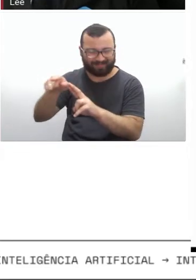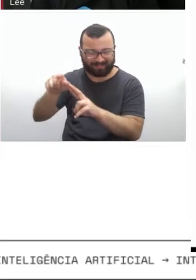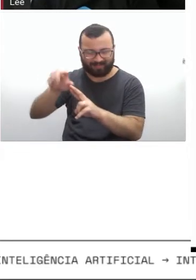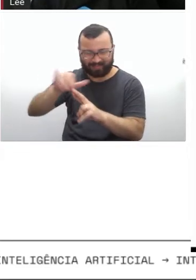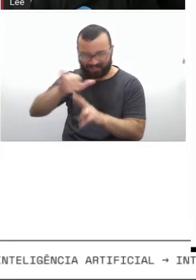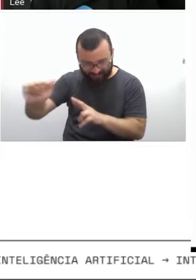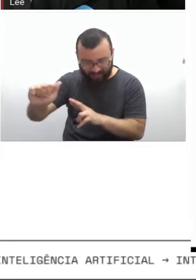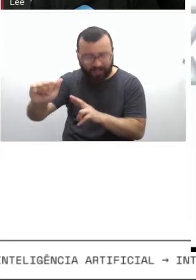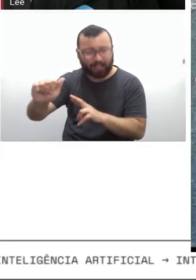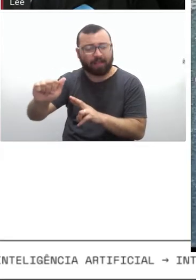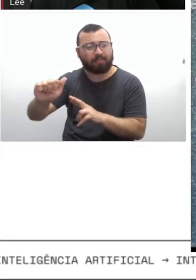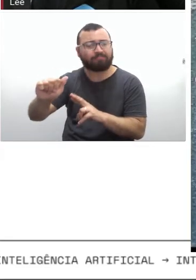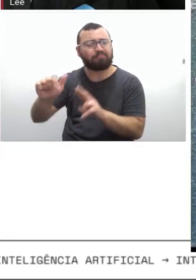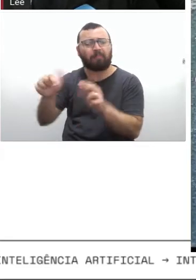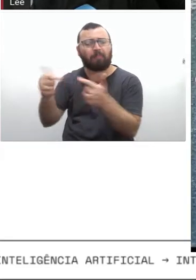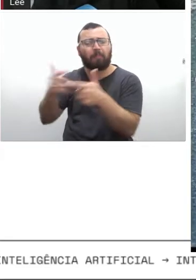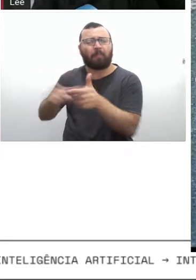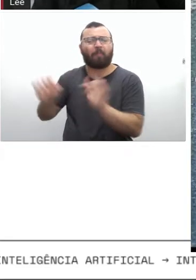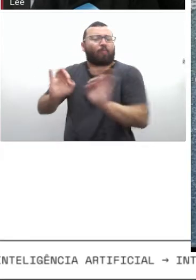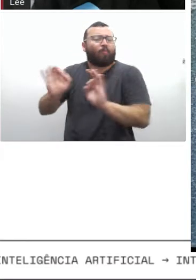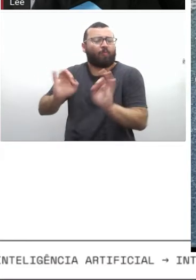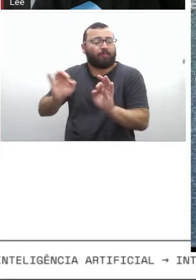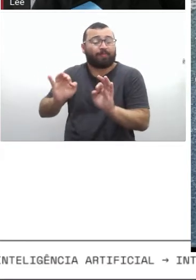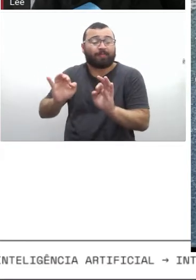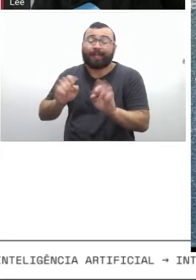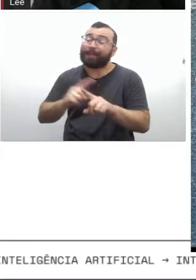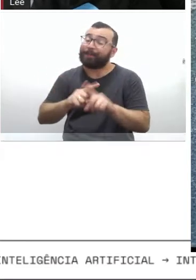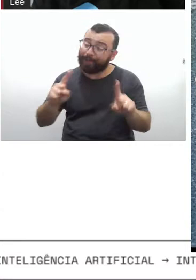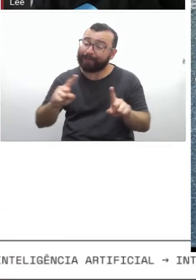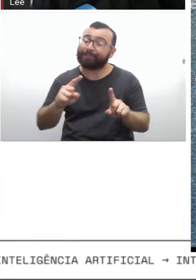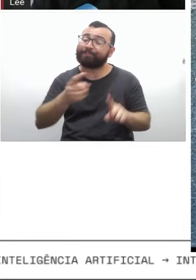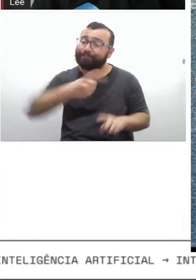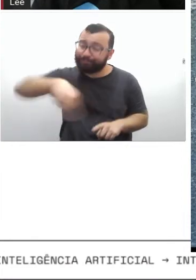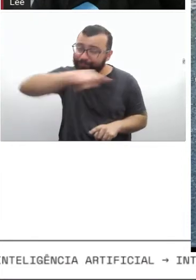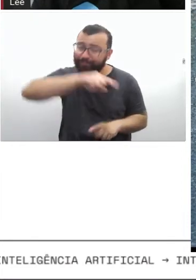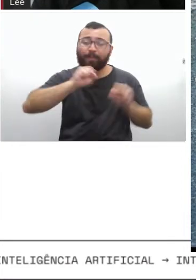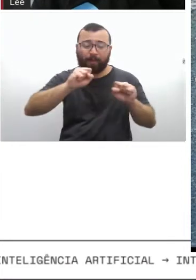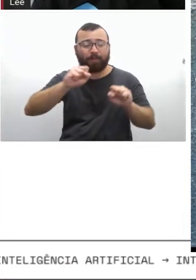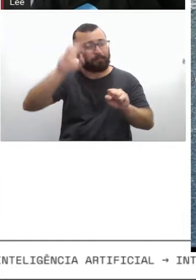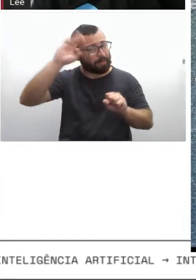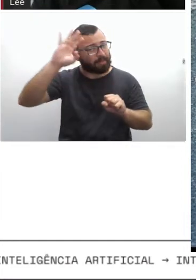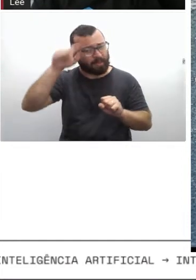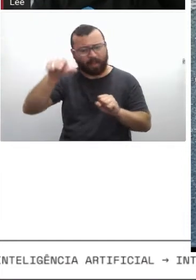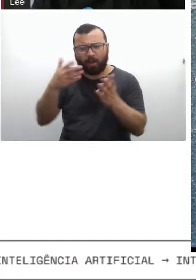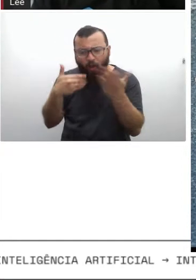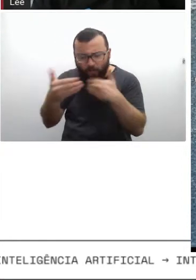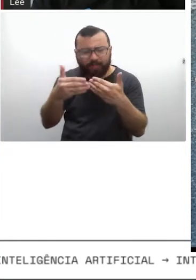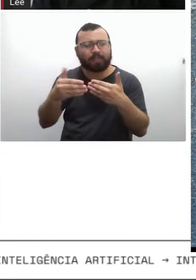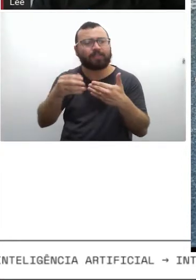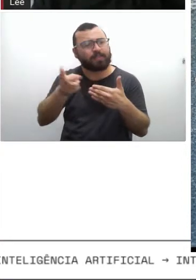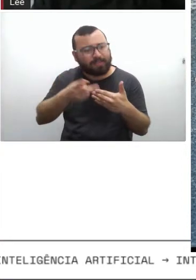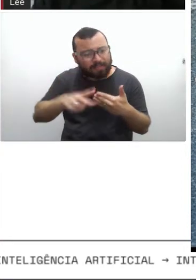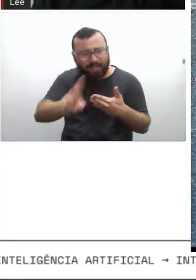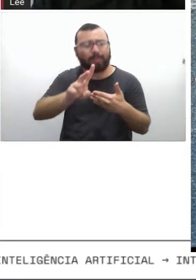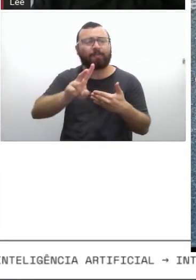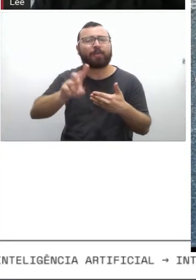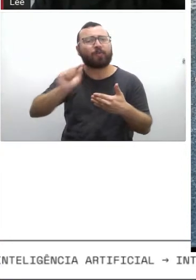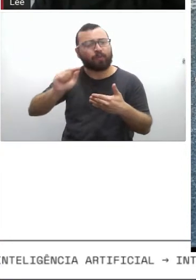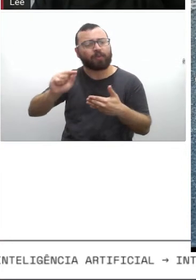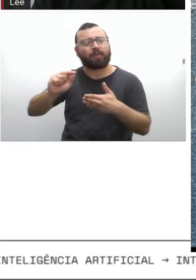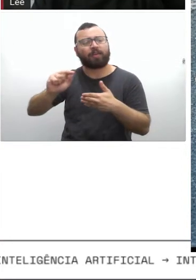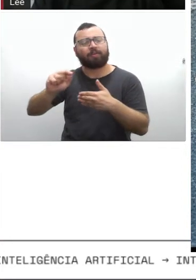this problem. But as a matter of fact, you can't just assume that the conversation will always go as the way it was